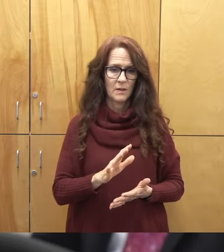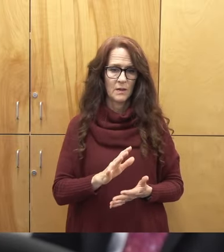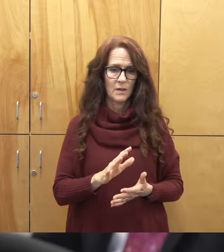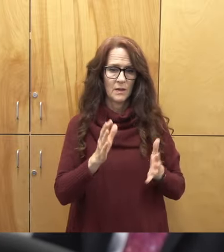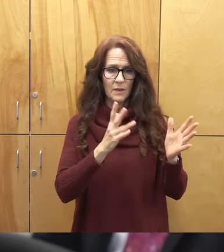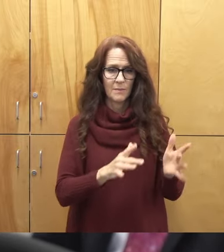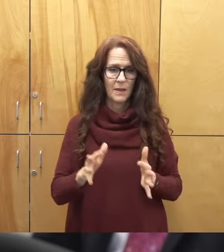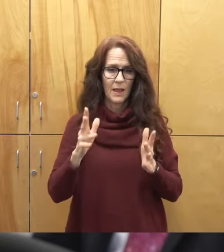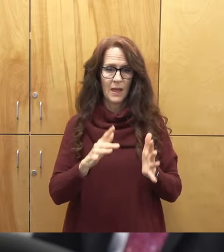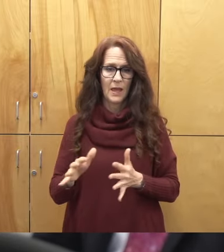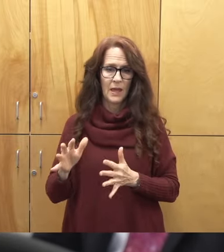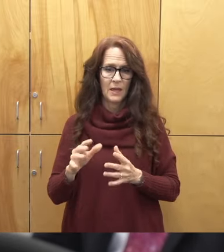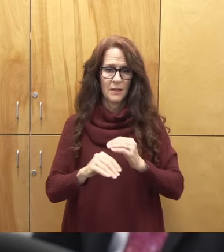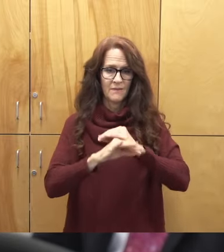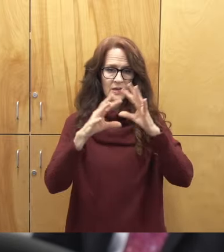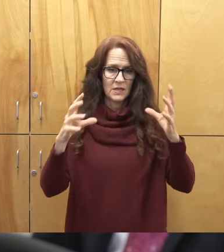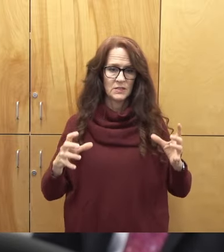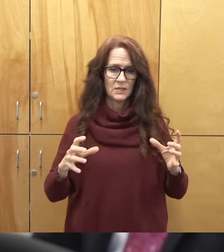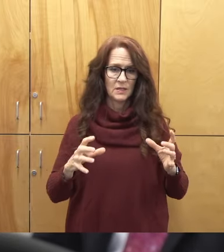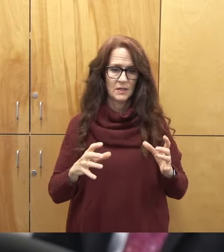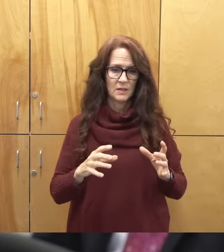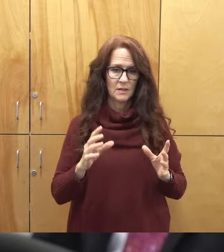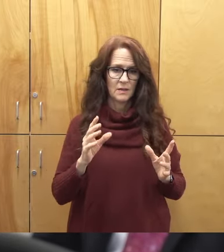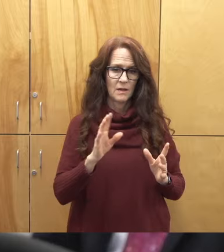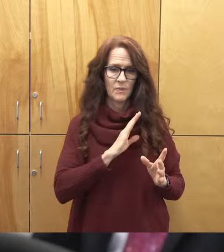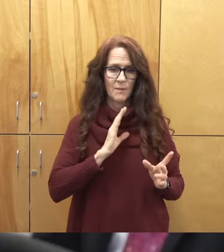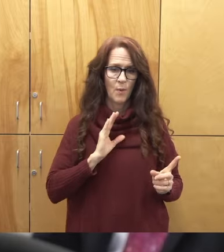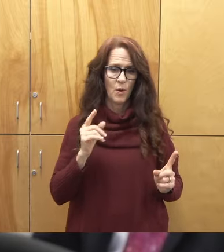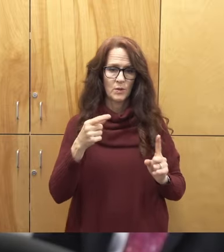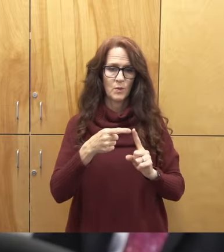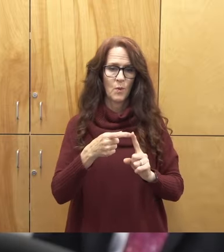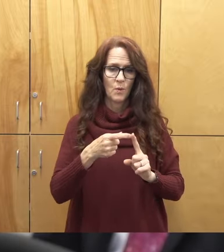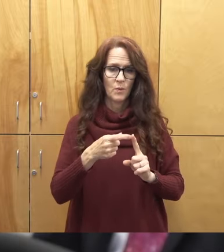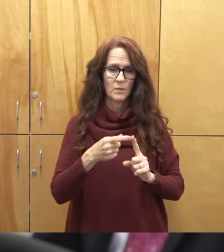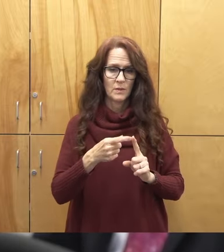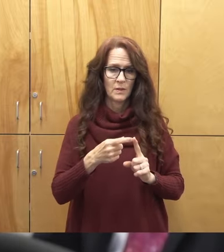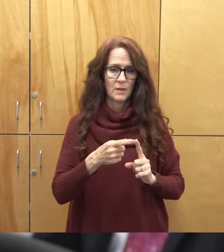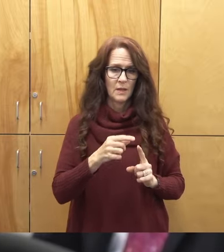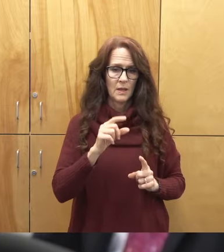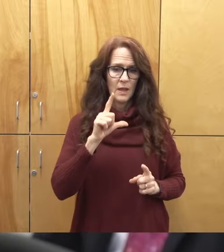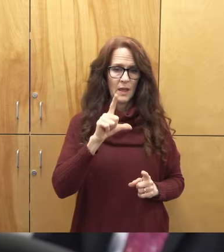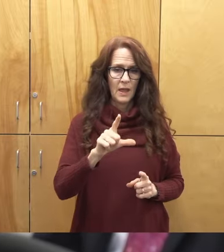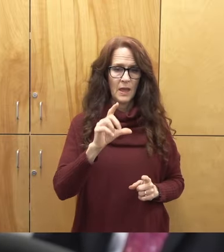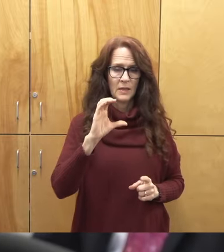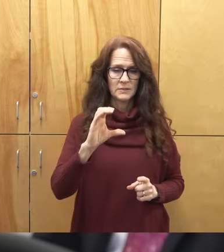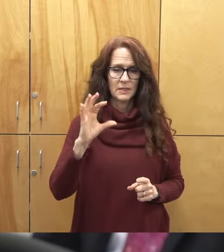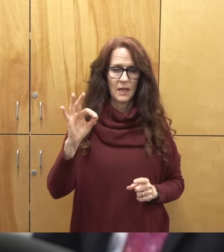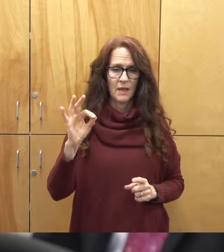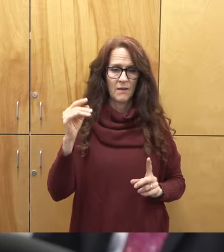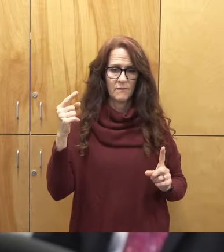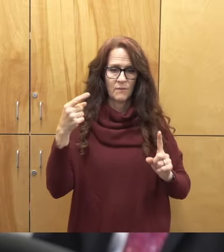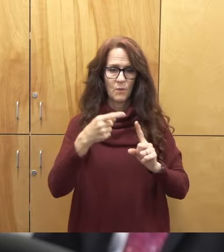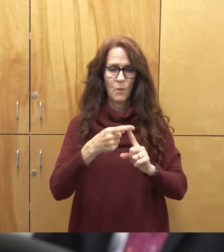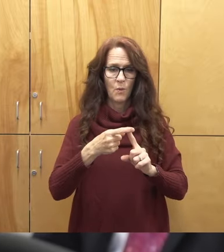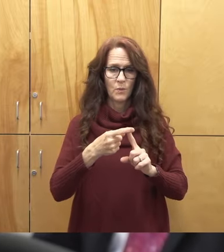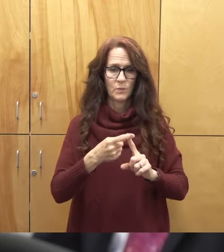strategic planning, we're talking about vision, we're talking about board goals, we're talking about LCFF goals. So I think that's a really important, trying to be much more